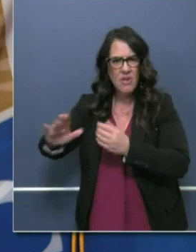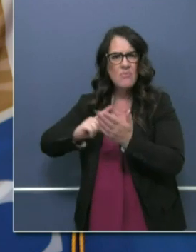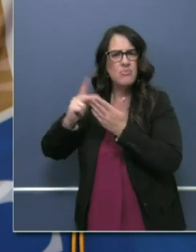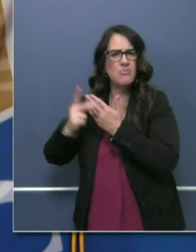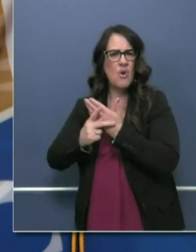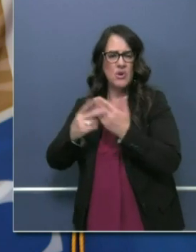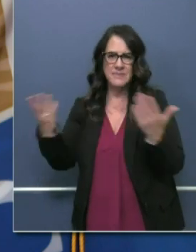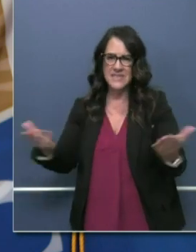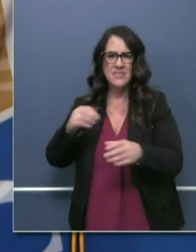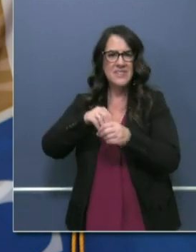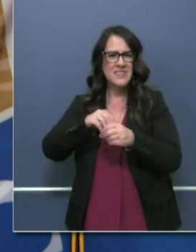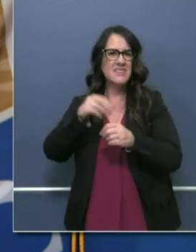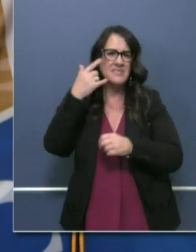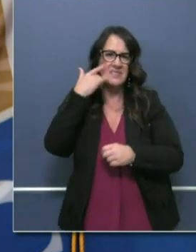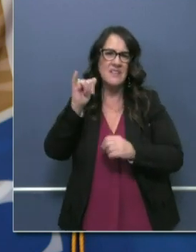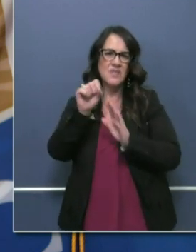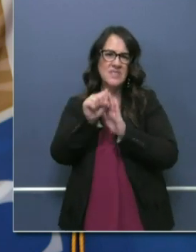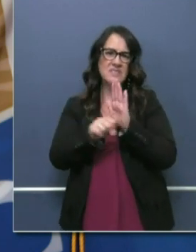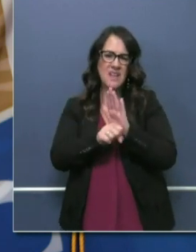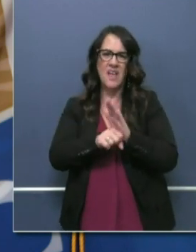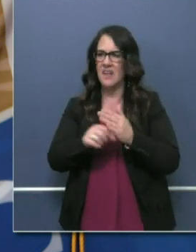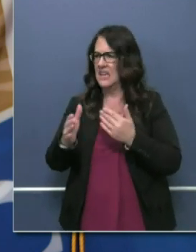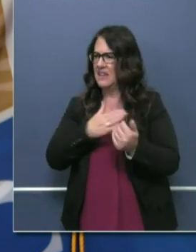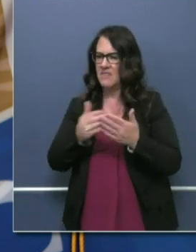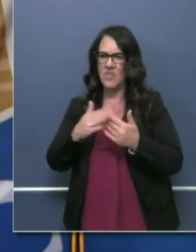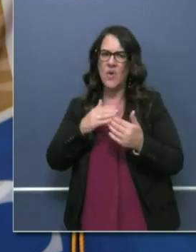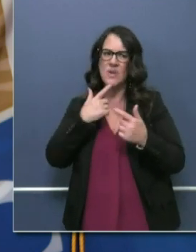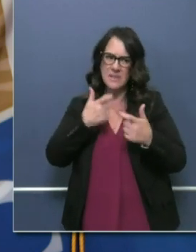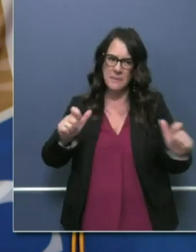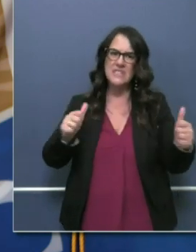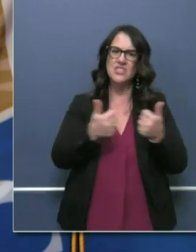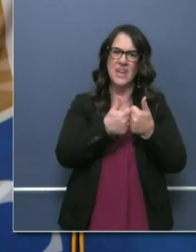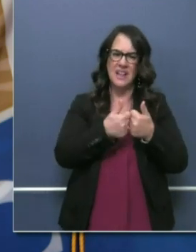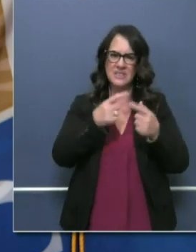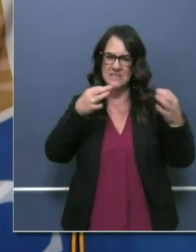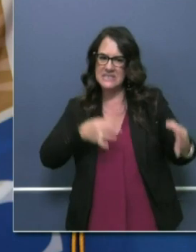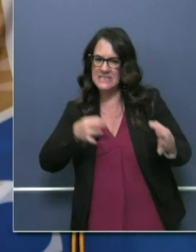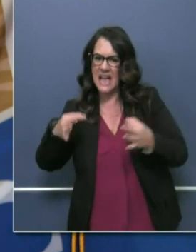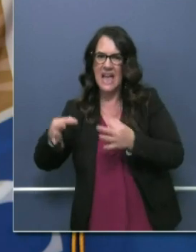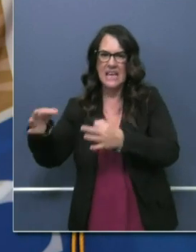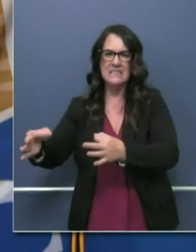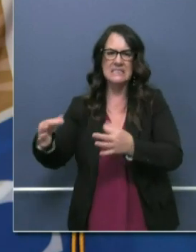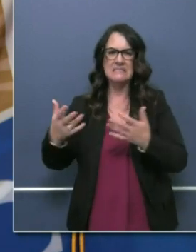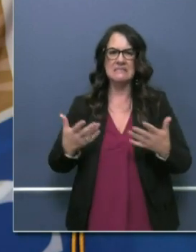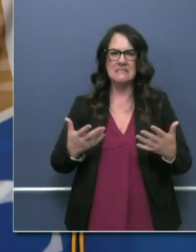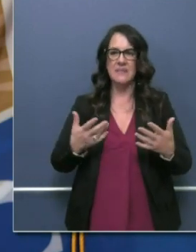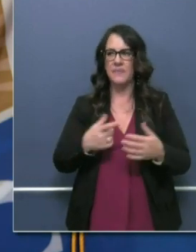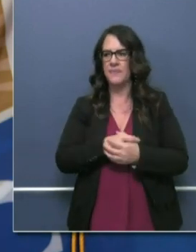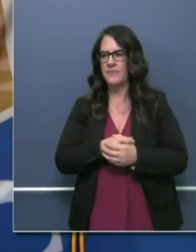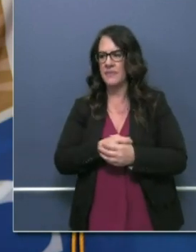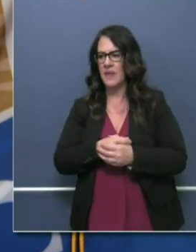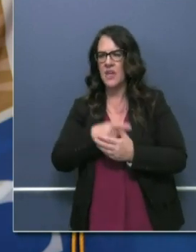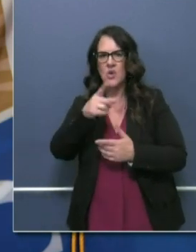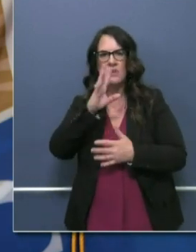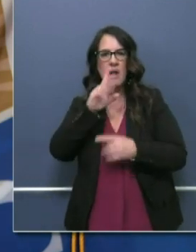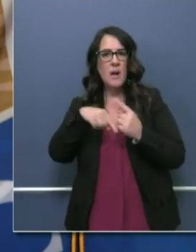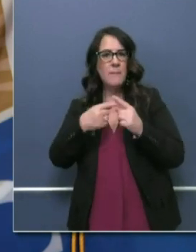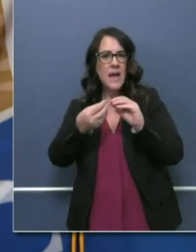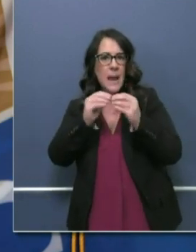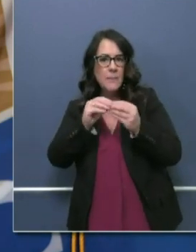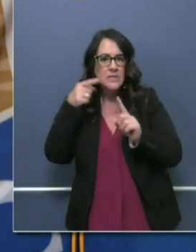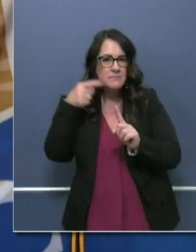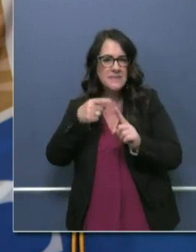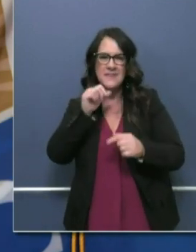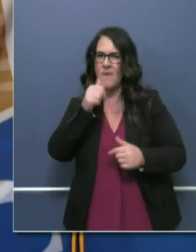to the extent possible, despite some of those challenges. As it relates to the specific data, the specific numbers, I